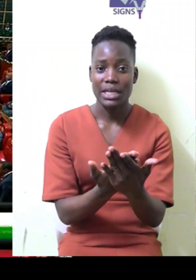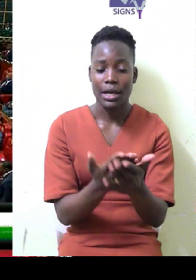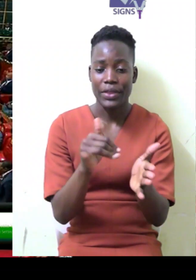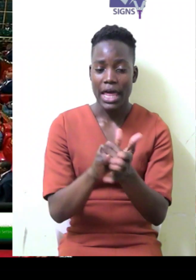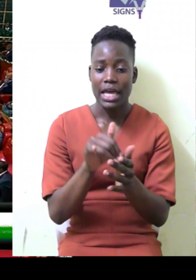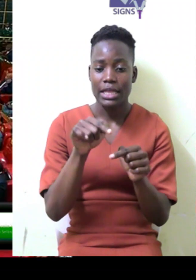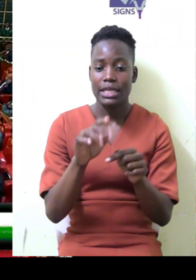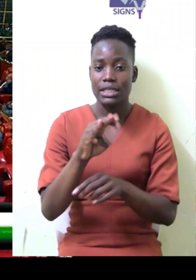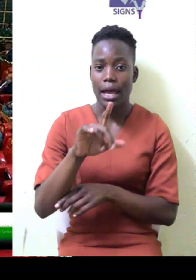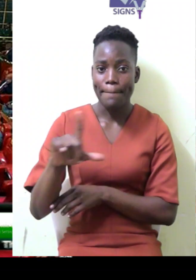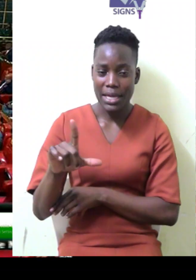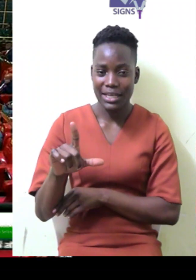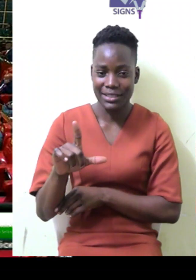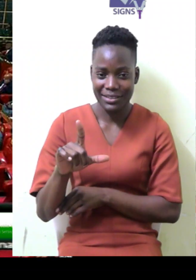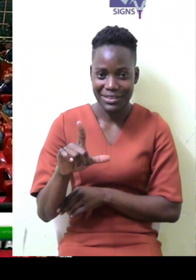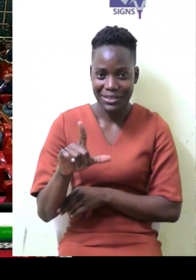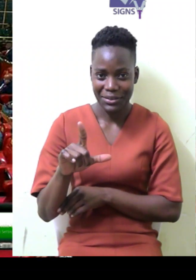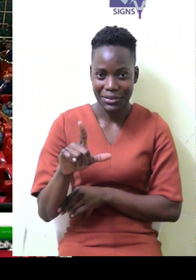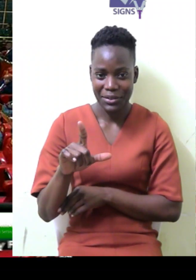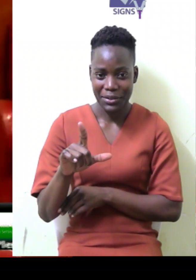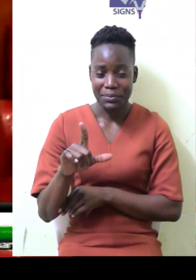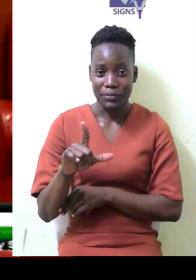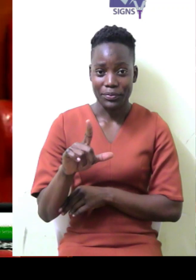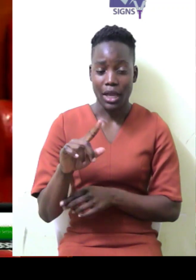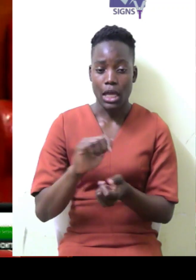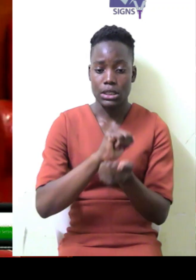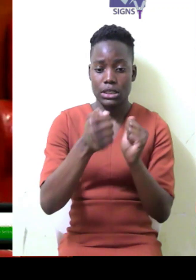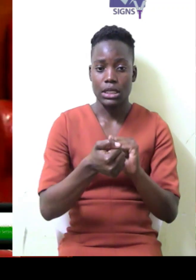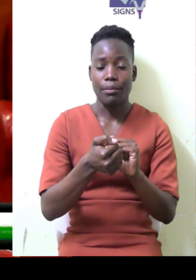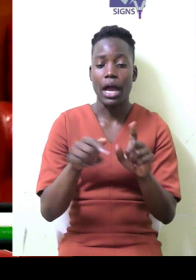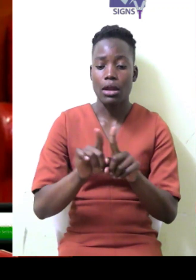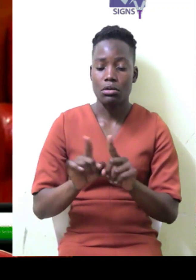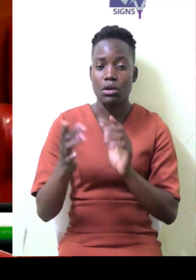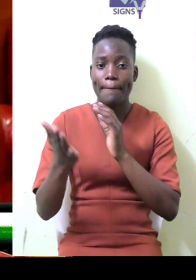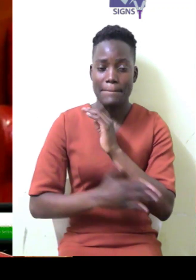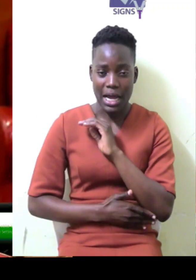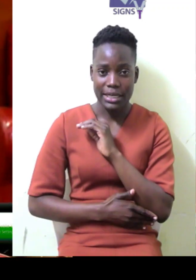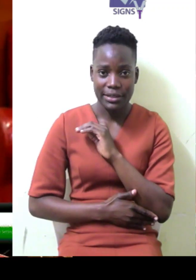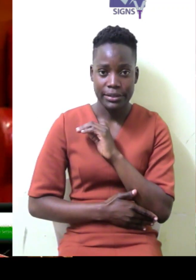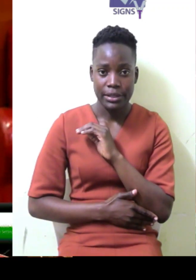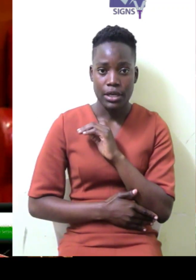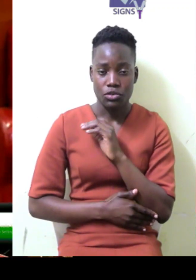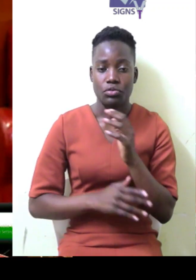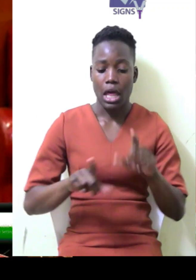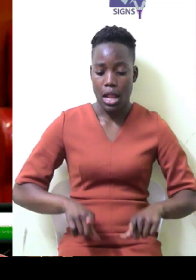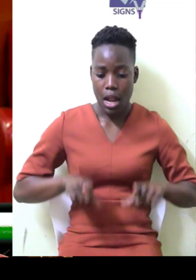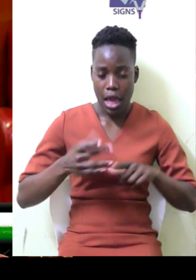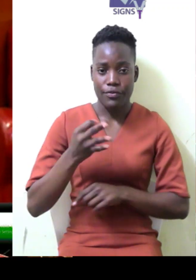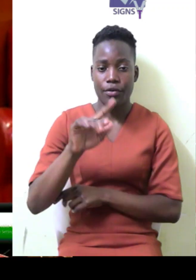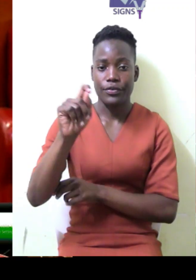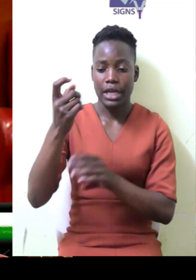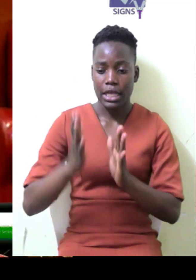that this bill is irredeemably and irretrievably bad and inimical to the well-being of Kenyans at large.